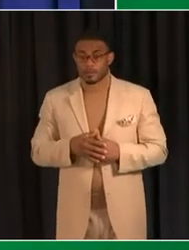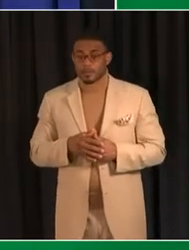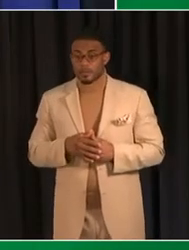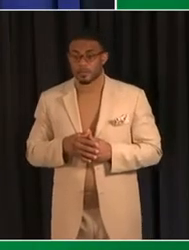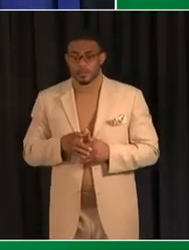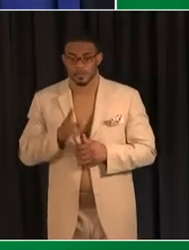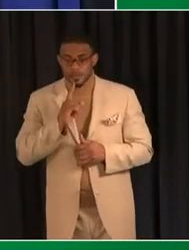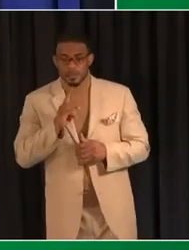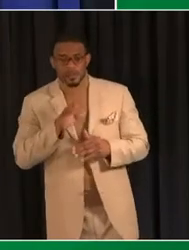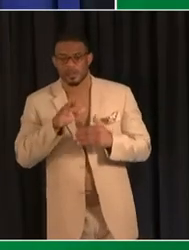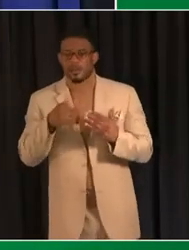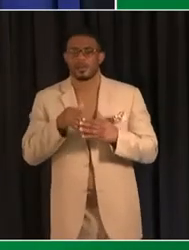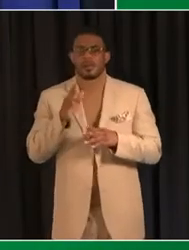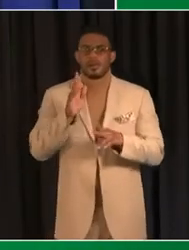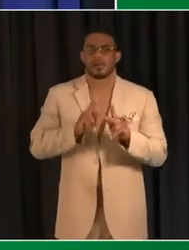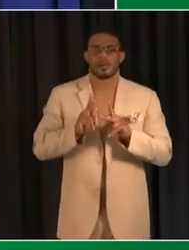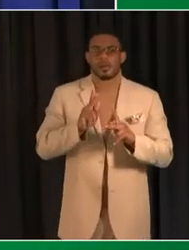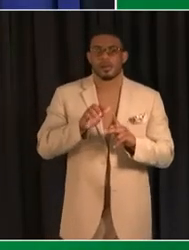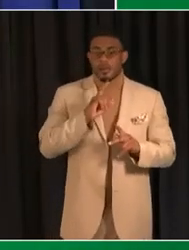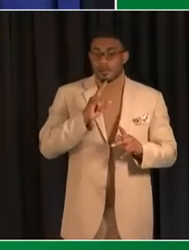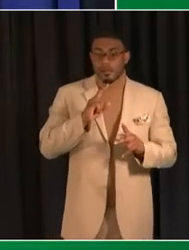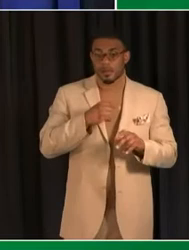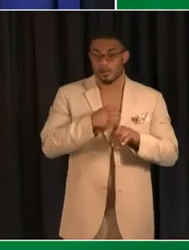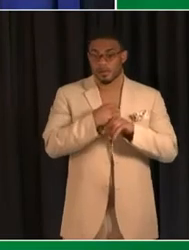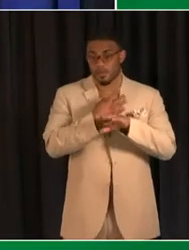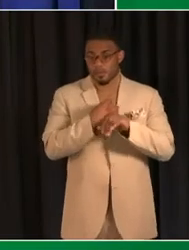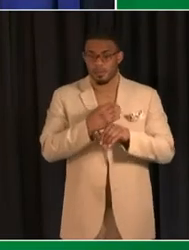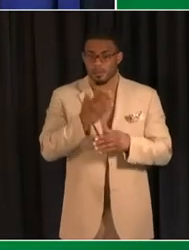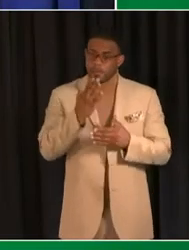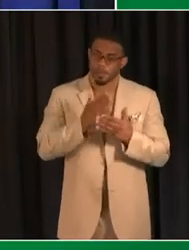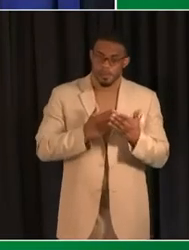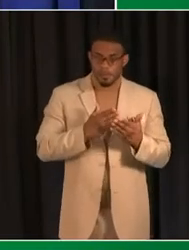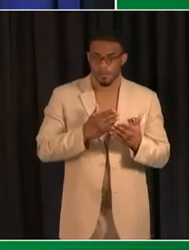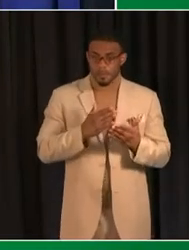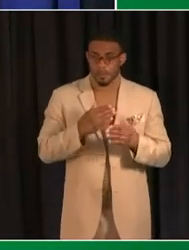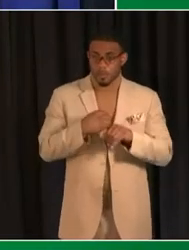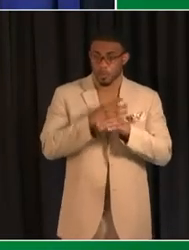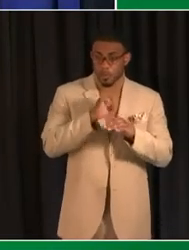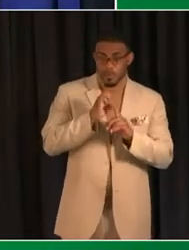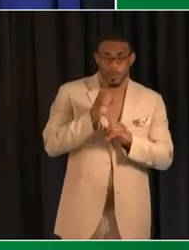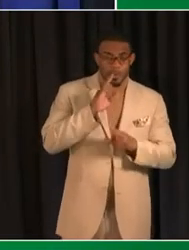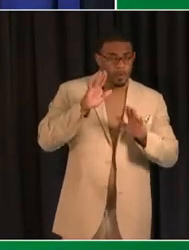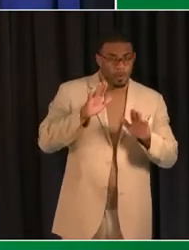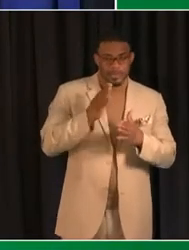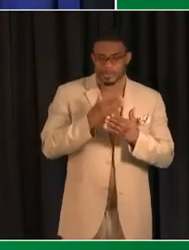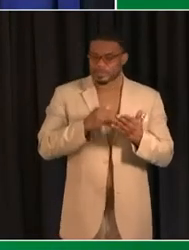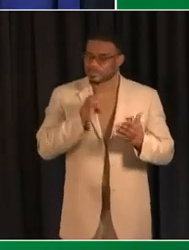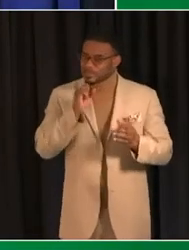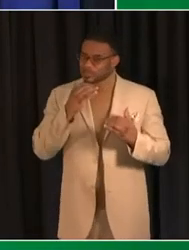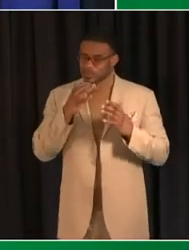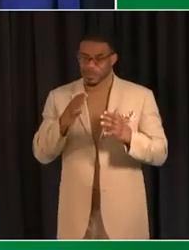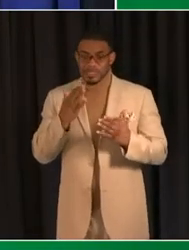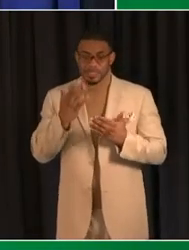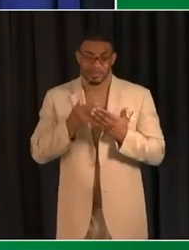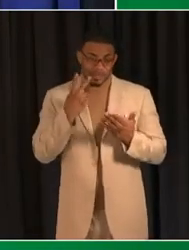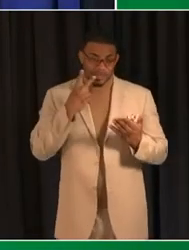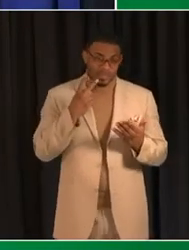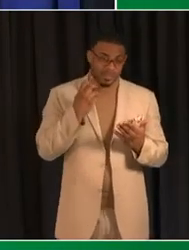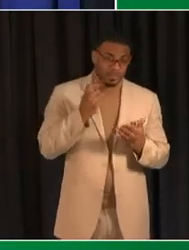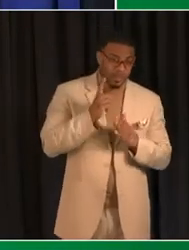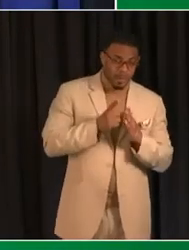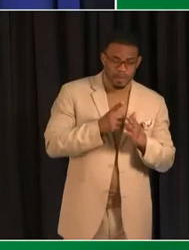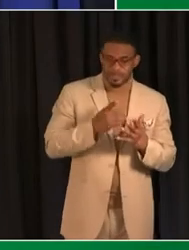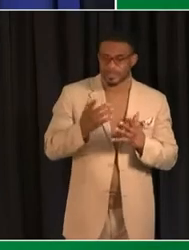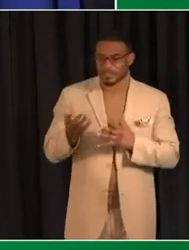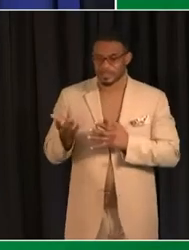office, there's the whole population that is remote. And some, remote environments are great, some are not so great. Sometimes you just need a